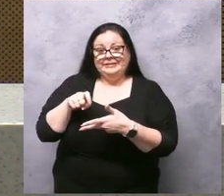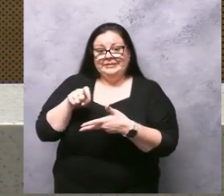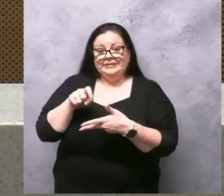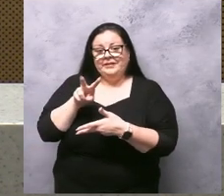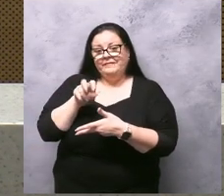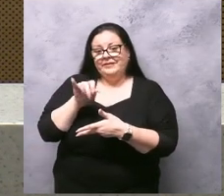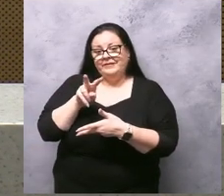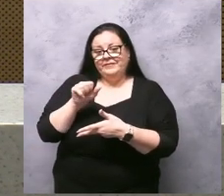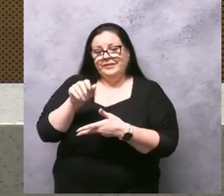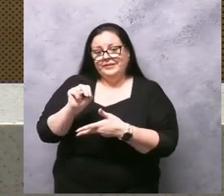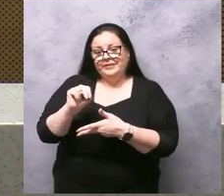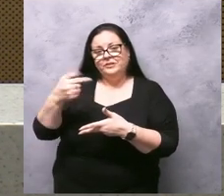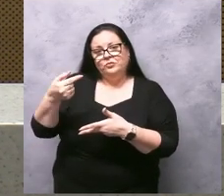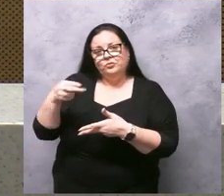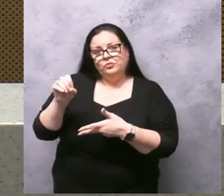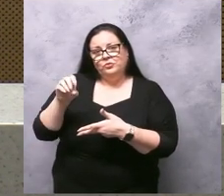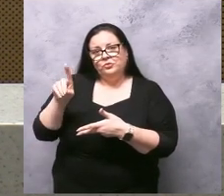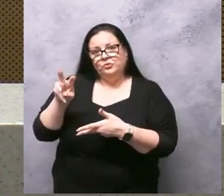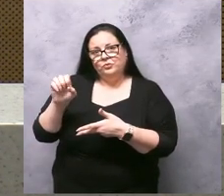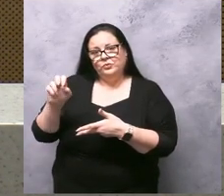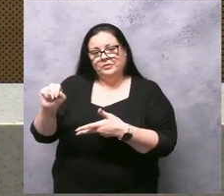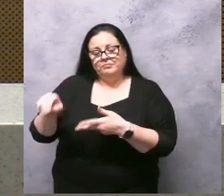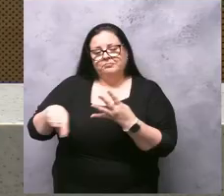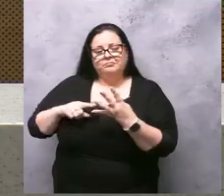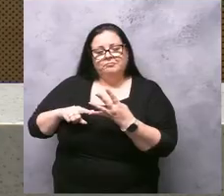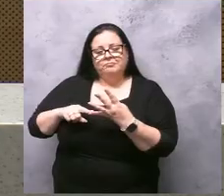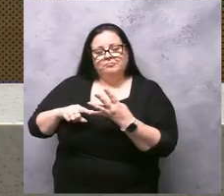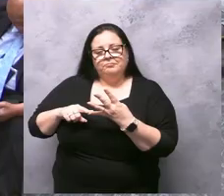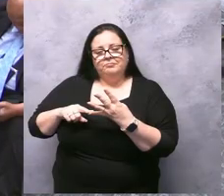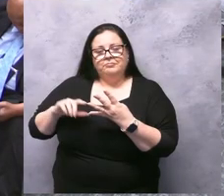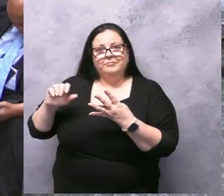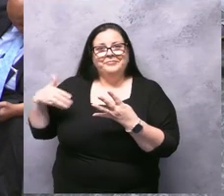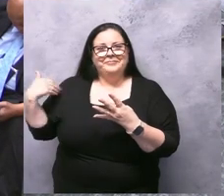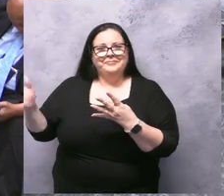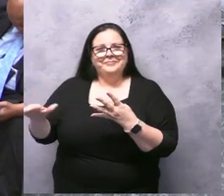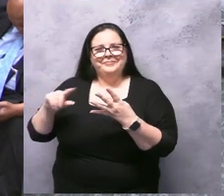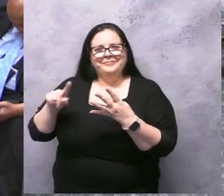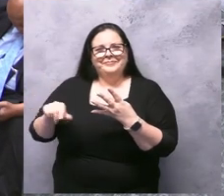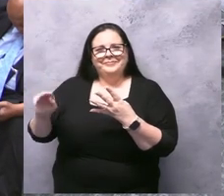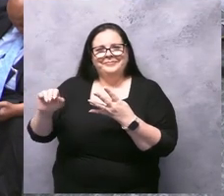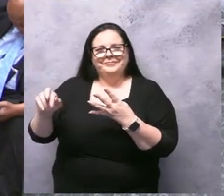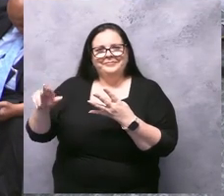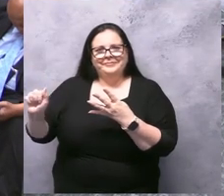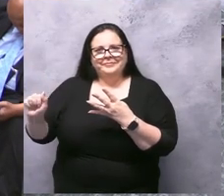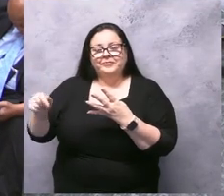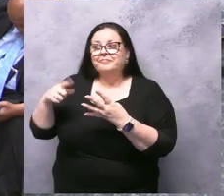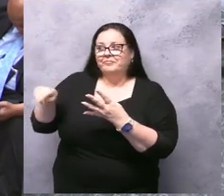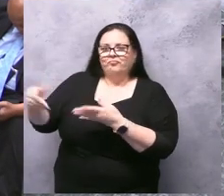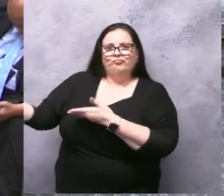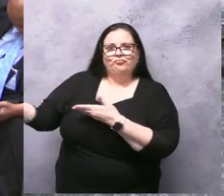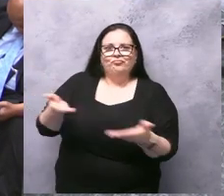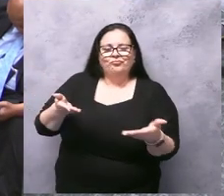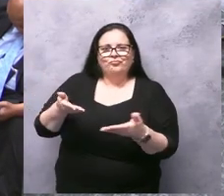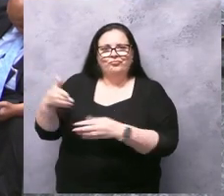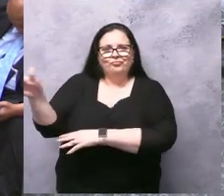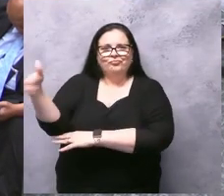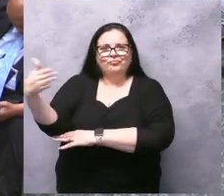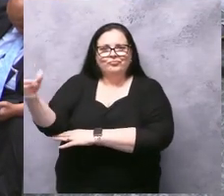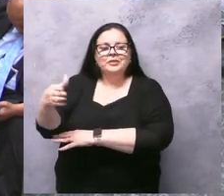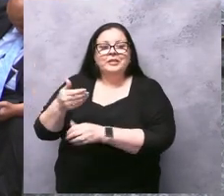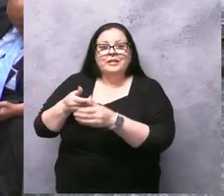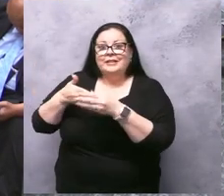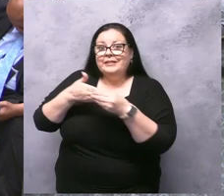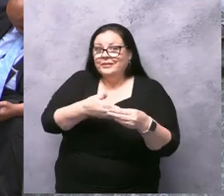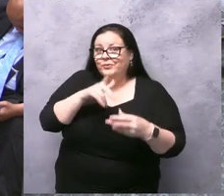Vivian Goodwin. And the Texas Guard is Cadet Sergeant Angel Zamora. These cadets present the colors under the direction of Senior